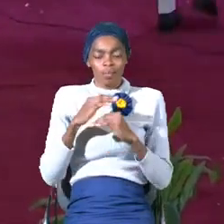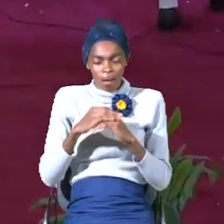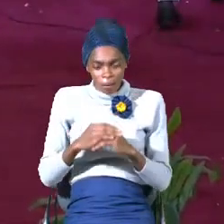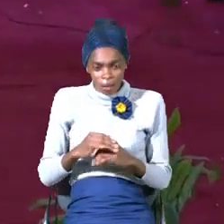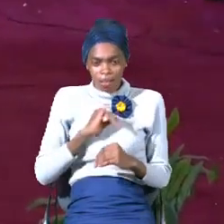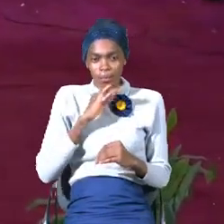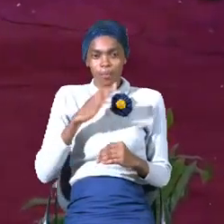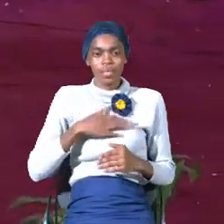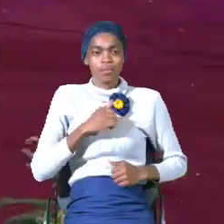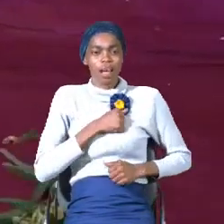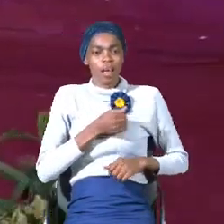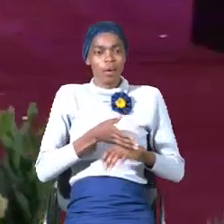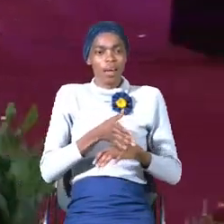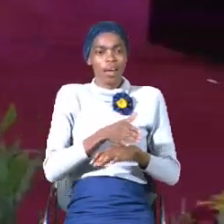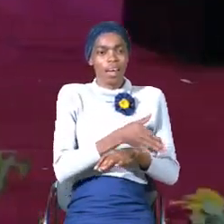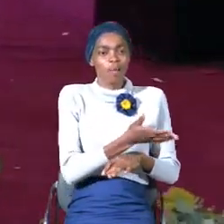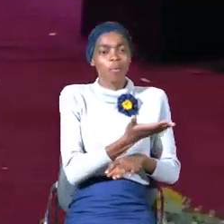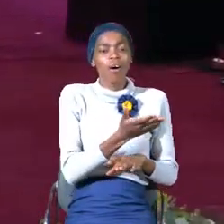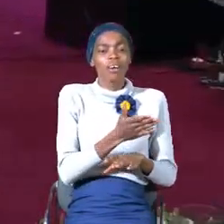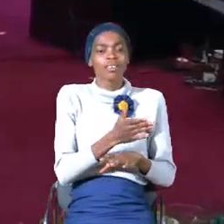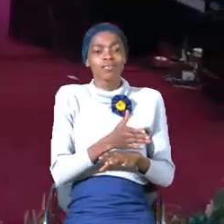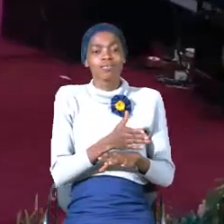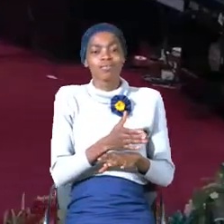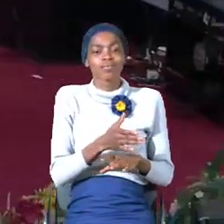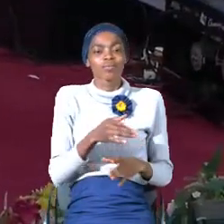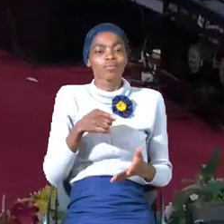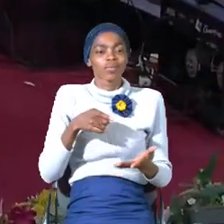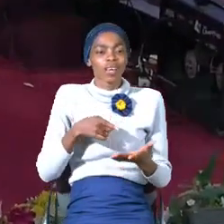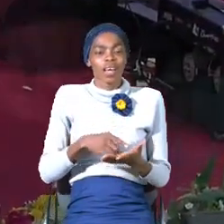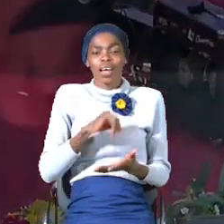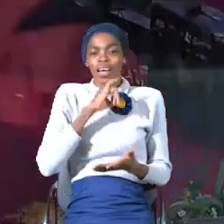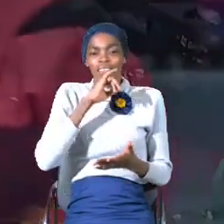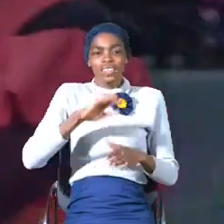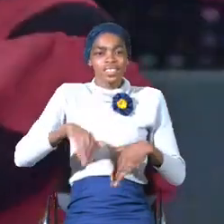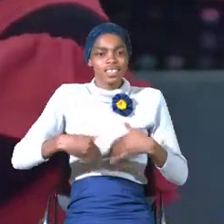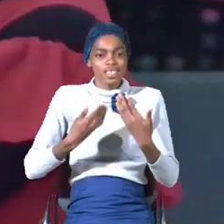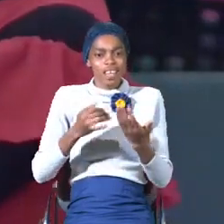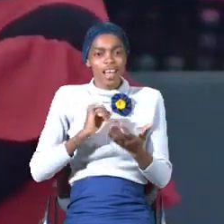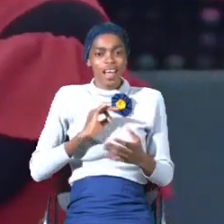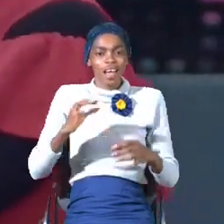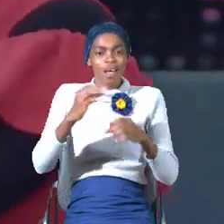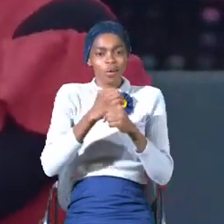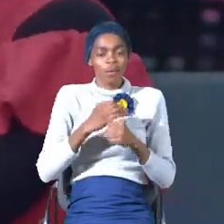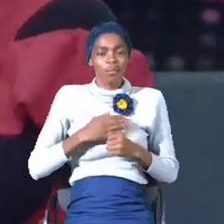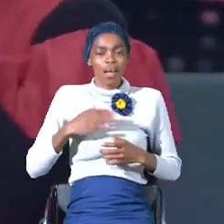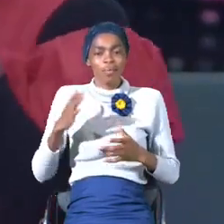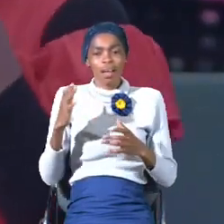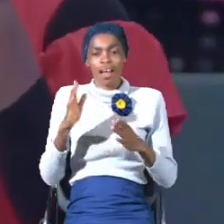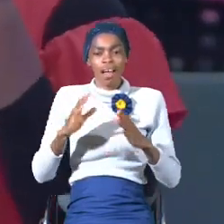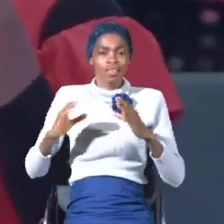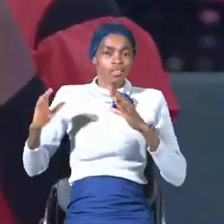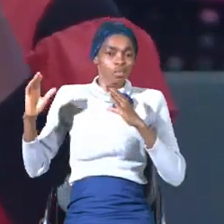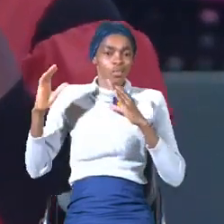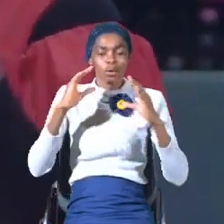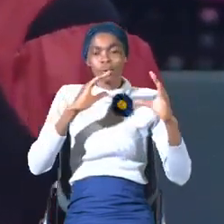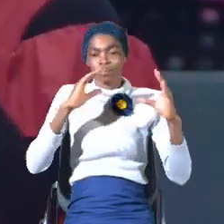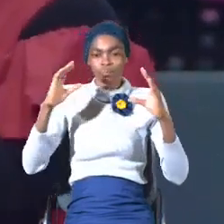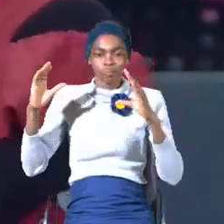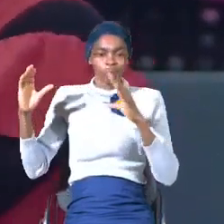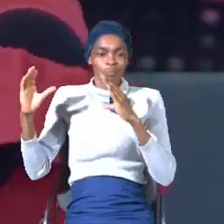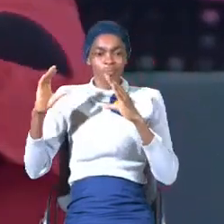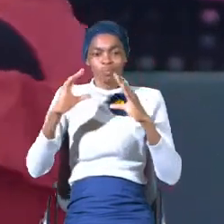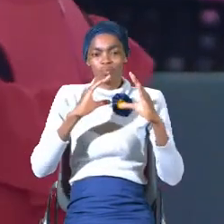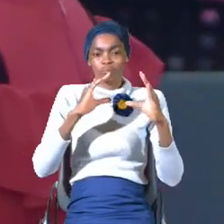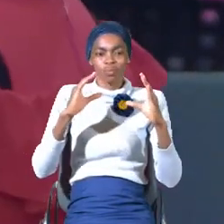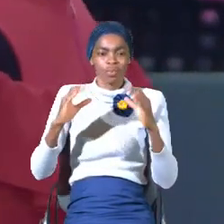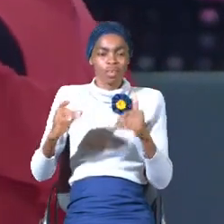My worship is my weapon. This is how you win your battles. This is how I win my battles. One more time, say first it